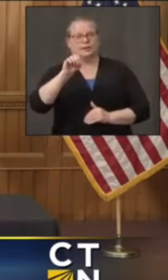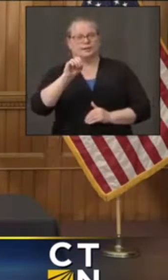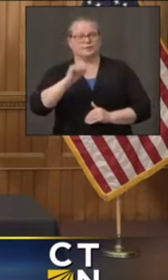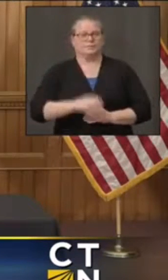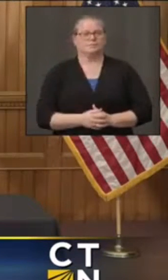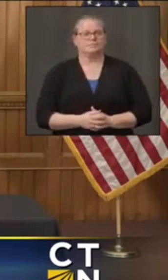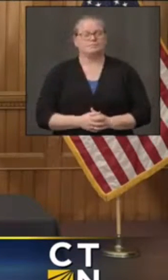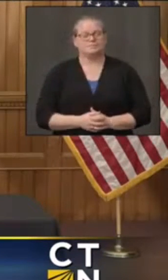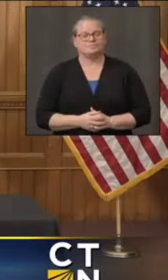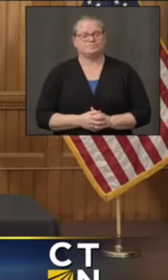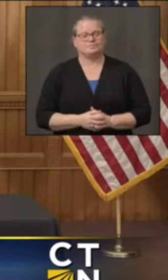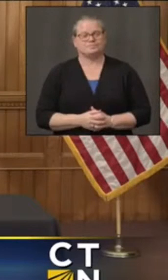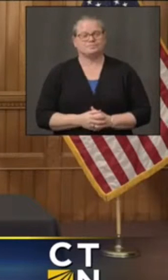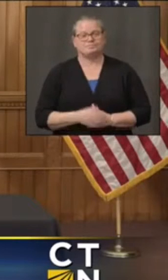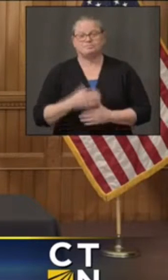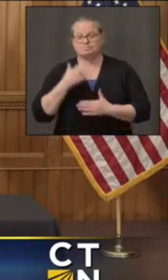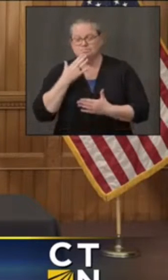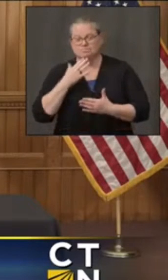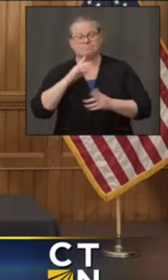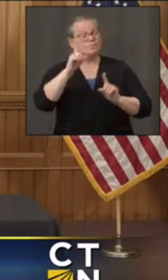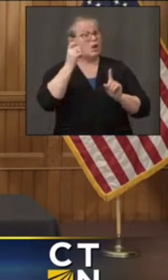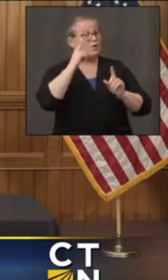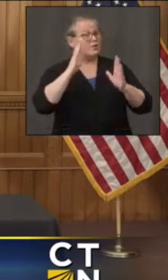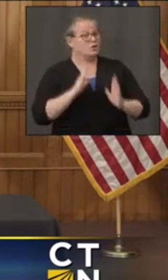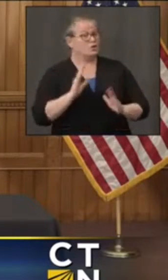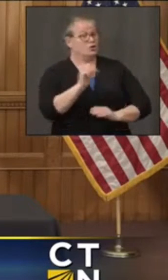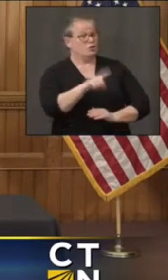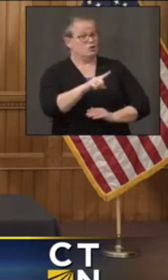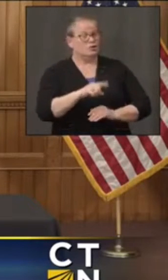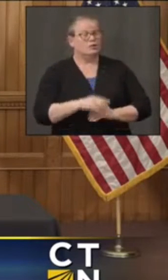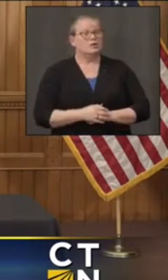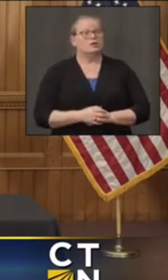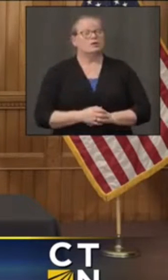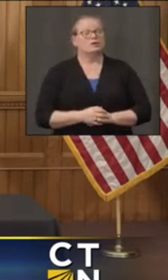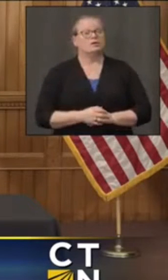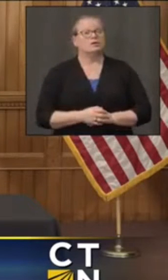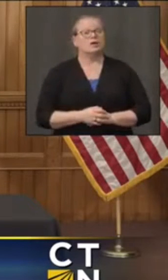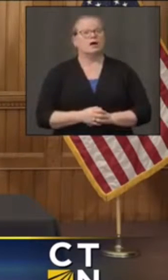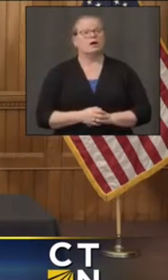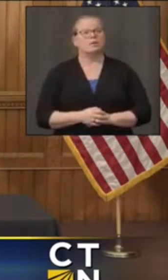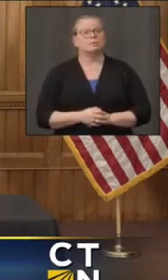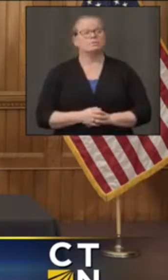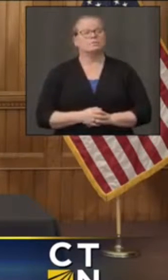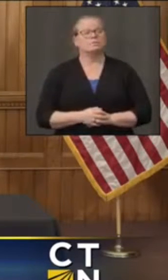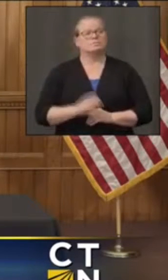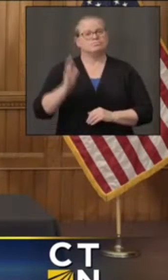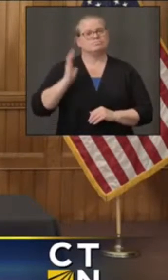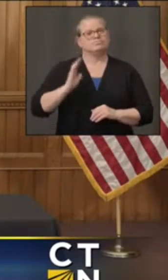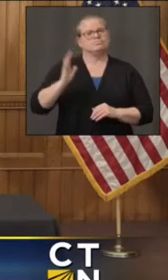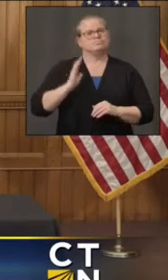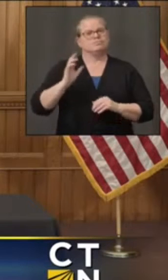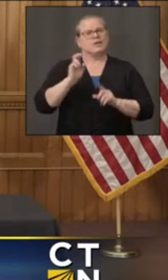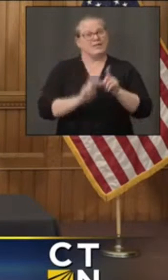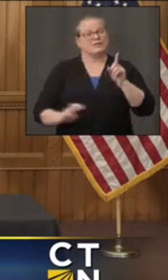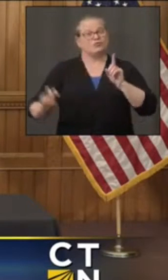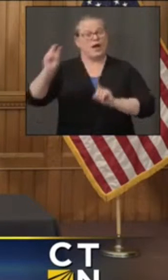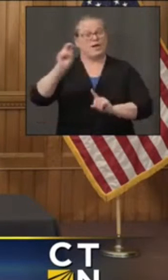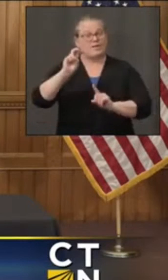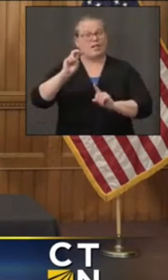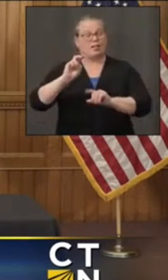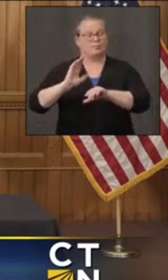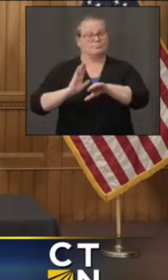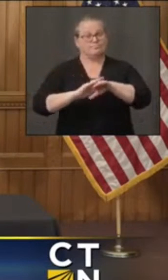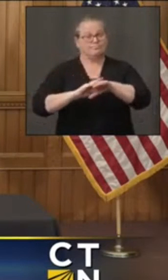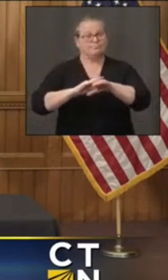Thanks, Max. Governor, as it was initially, the travel advisory had some fines attached to it.